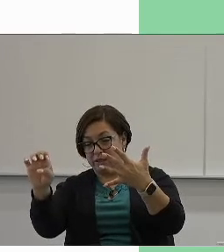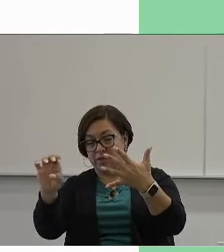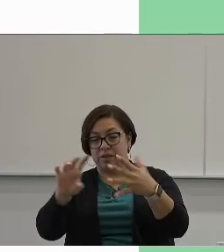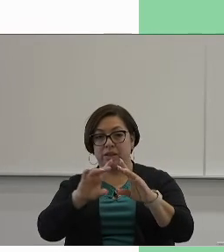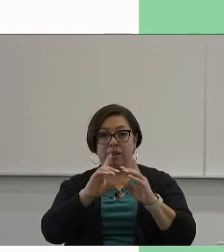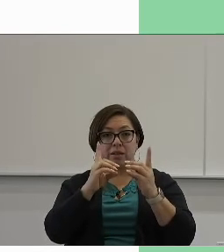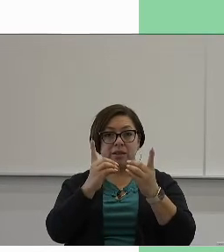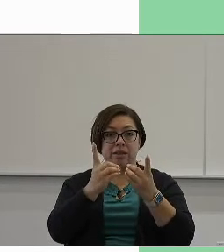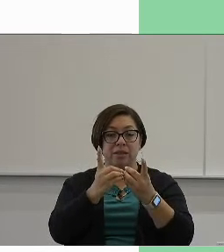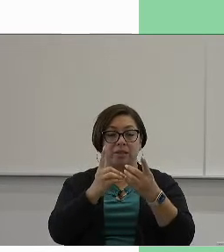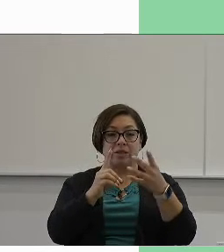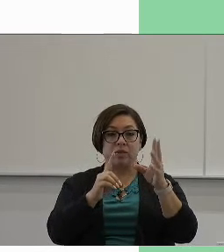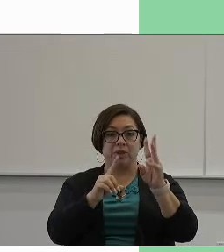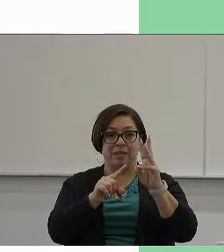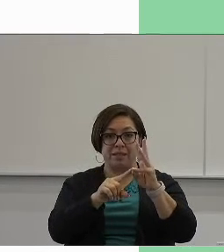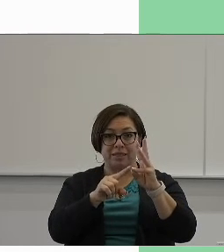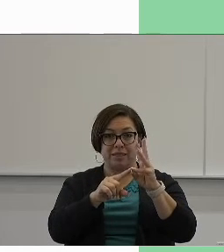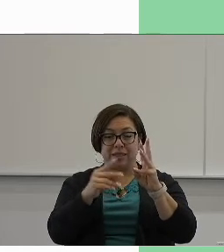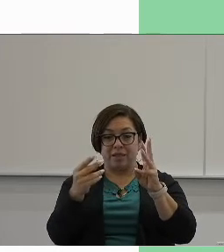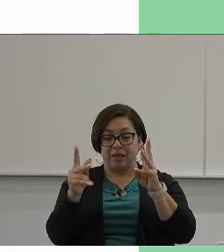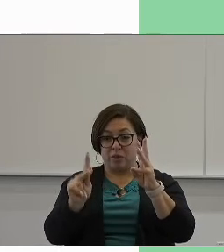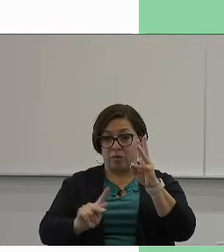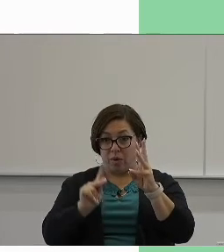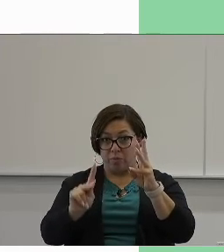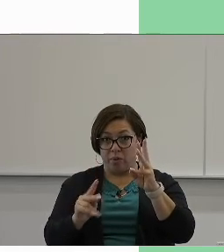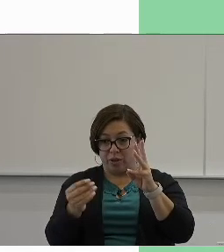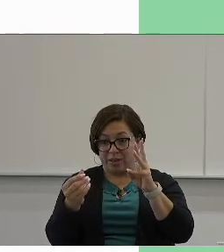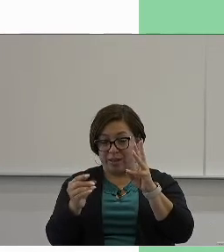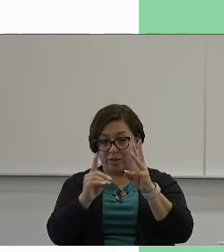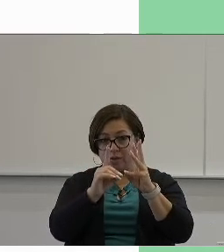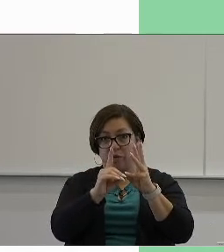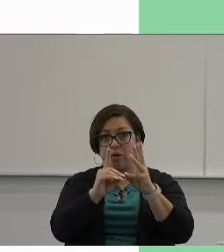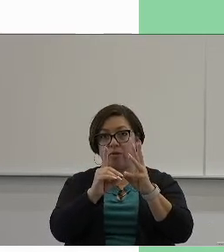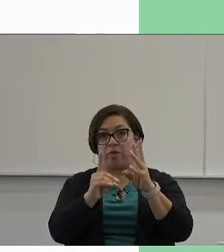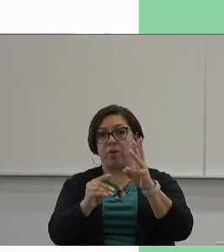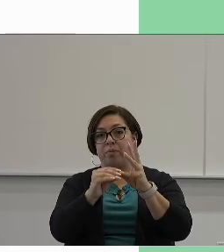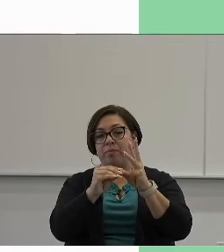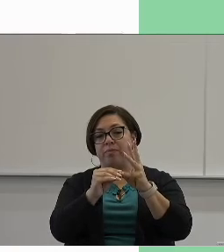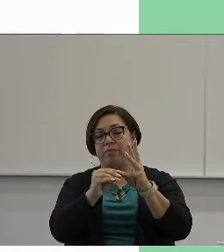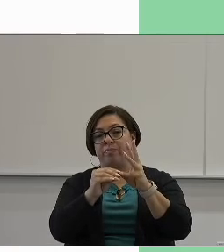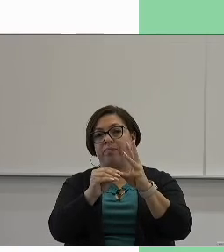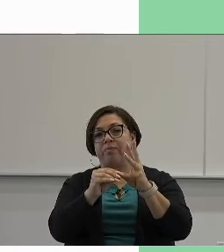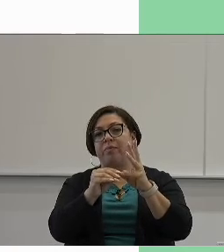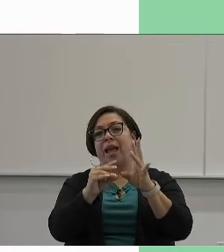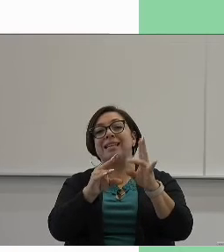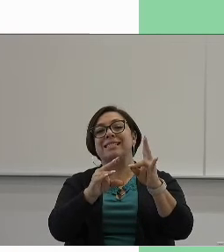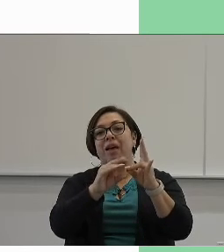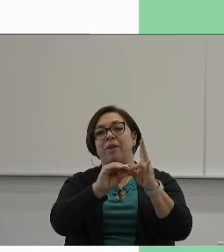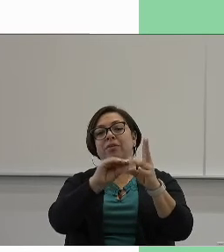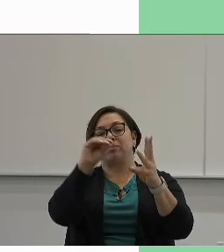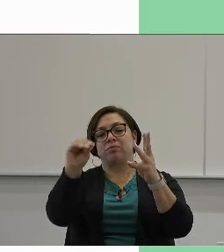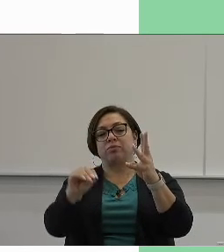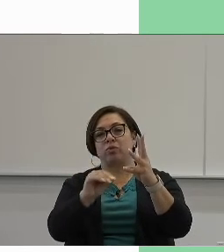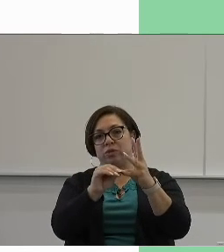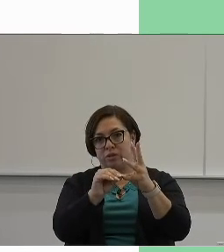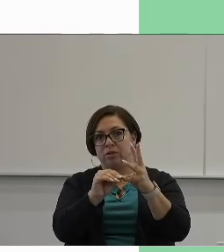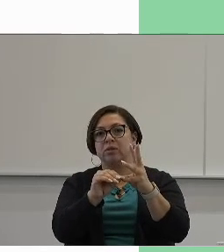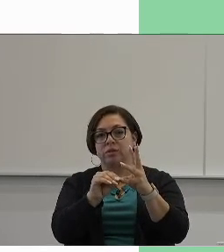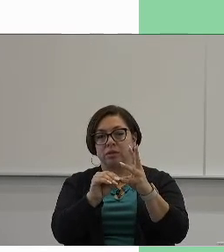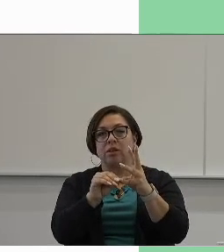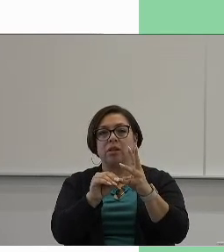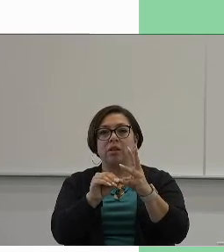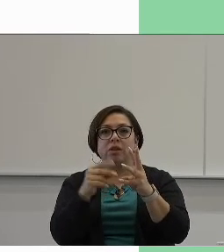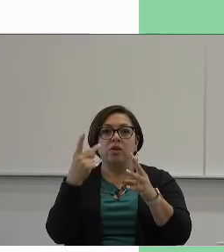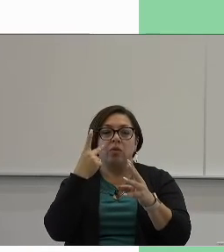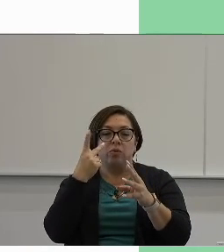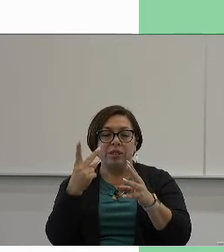on some population and territory out of District 7. And so in broad strokes, what we see here